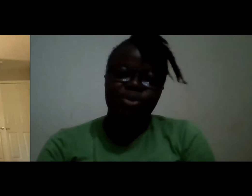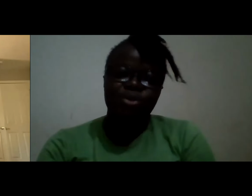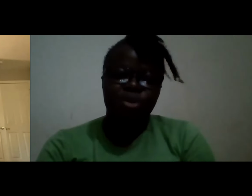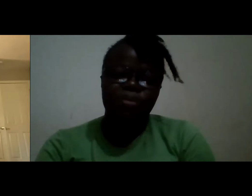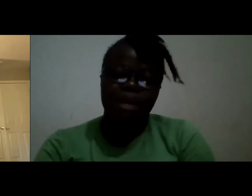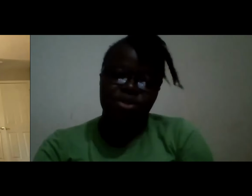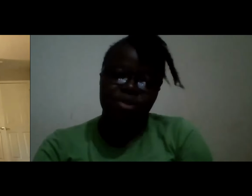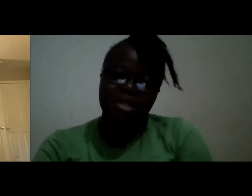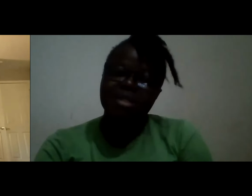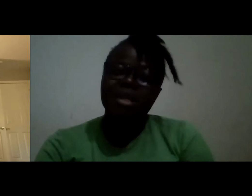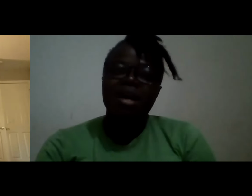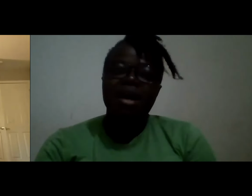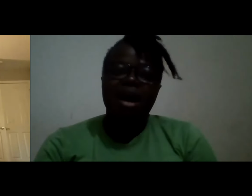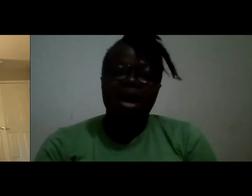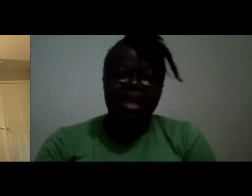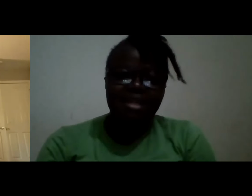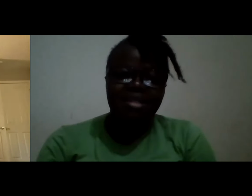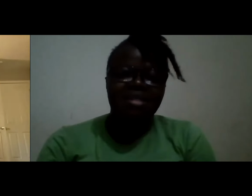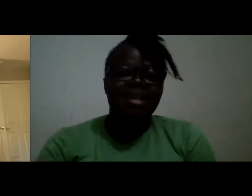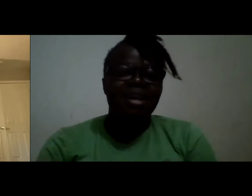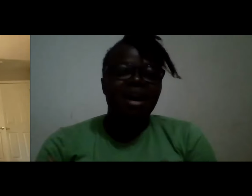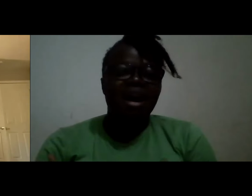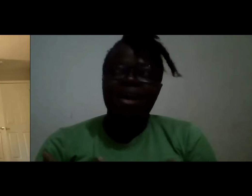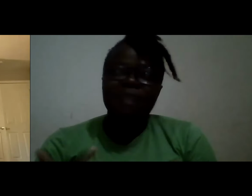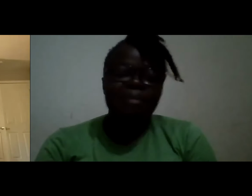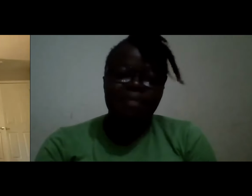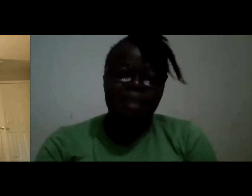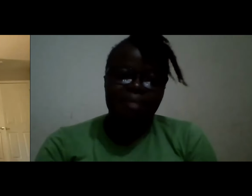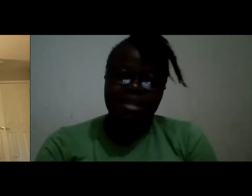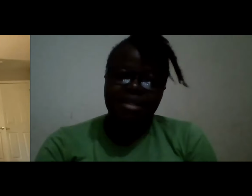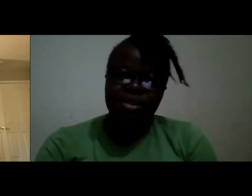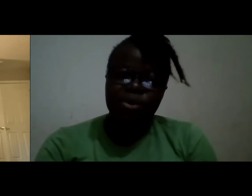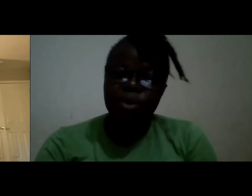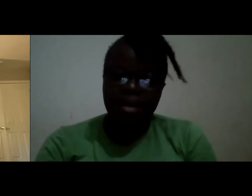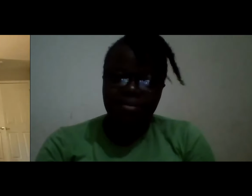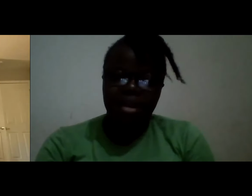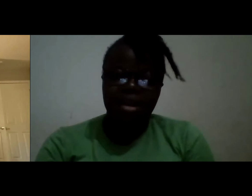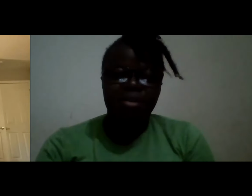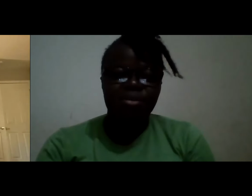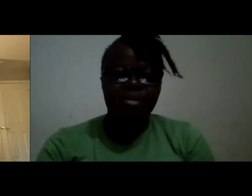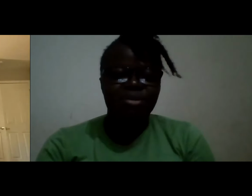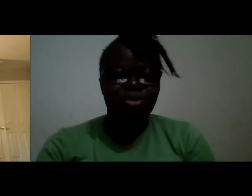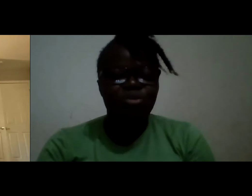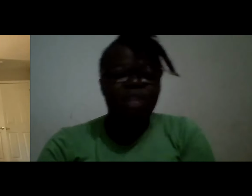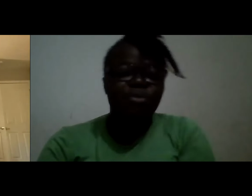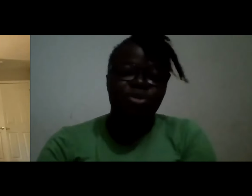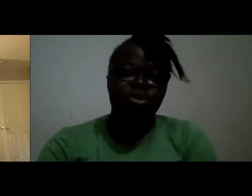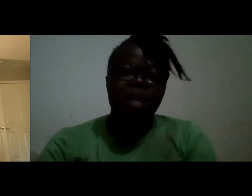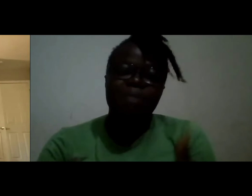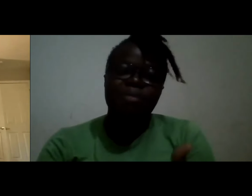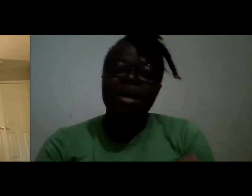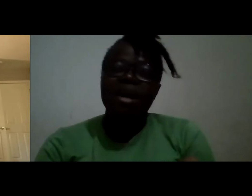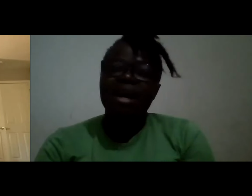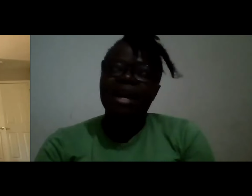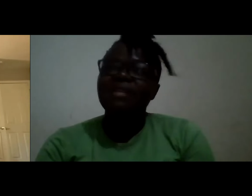can do to help our students, our kids, our family members, whoever, to be able to